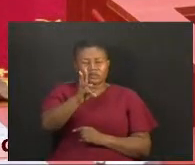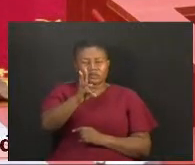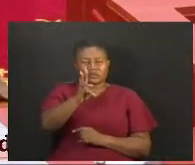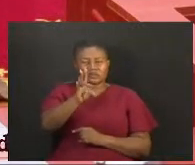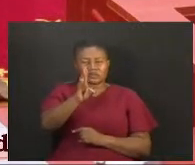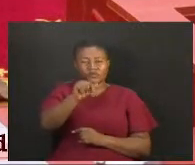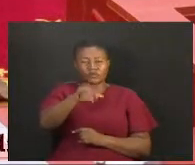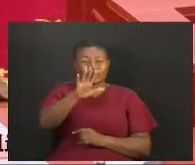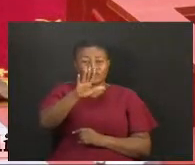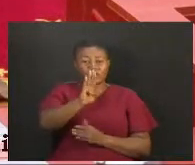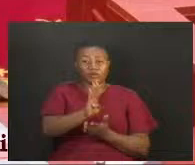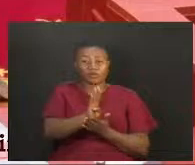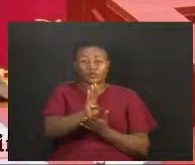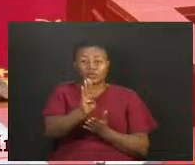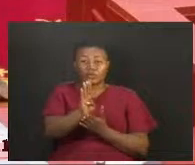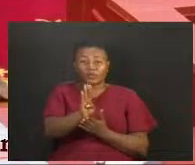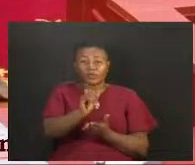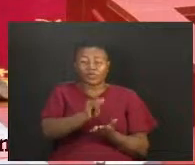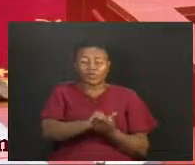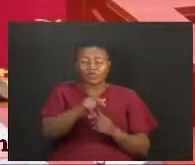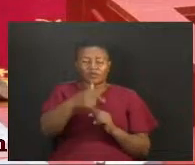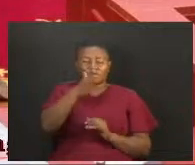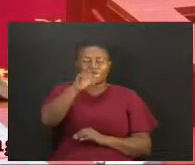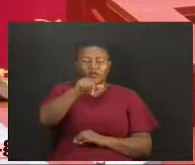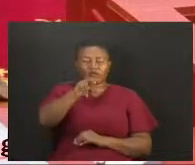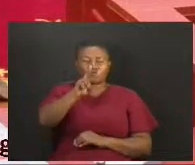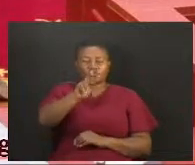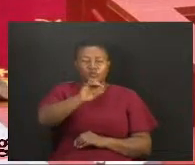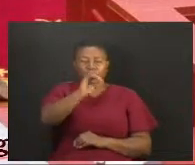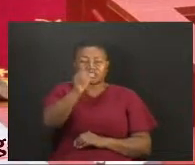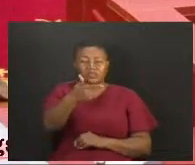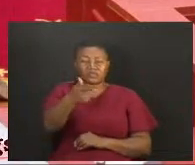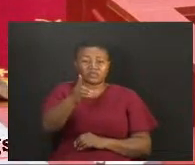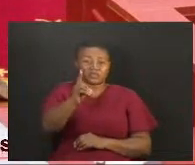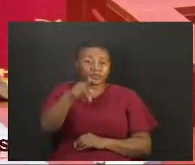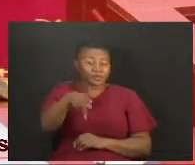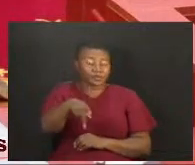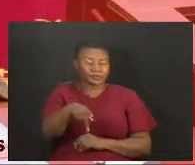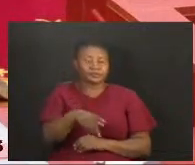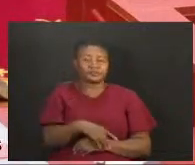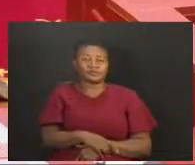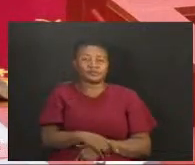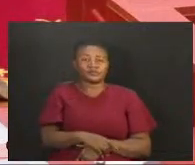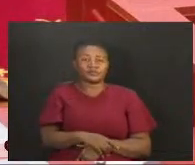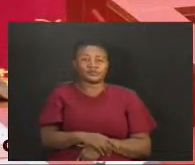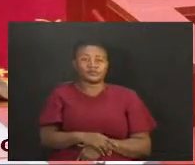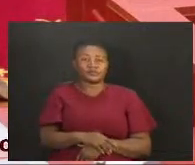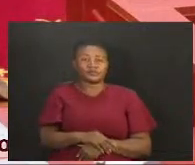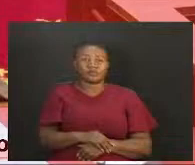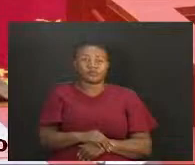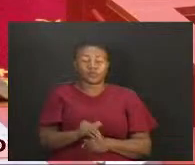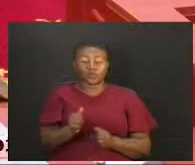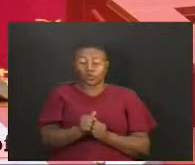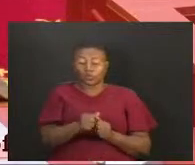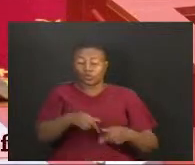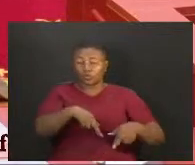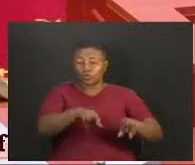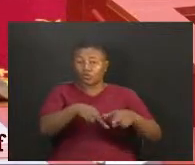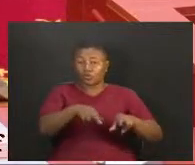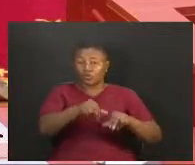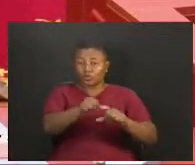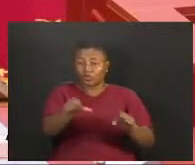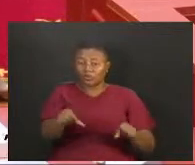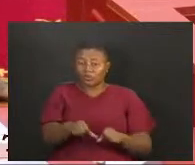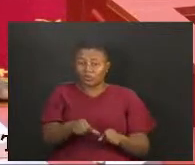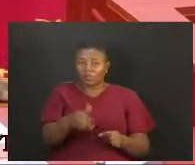cedis, representing 5.2% of GDP. The Speaker, with the road sector recording an